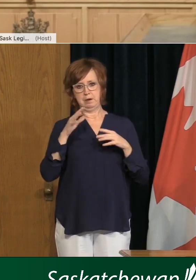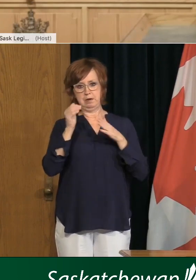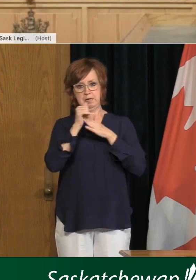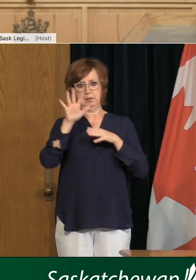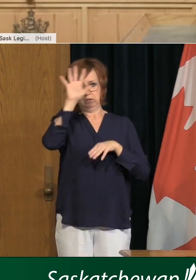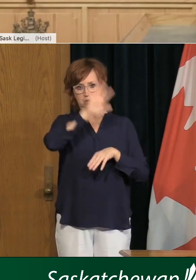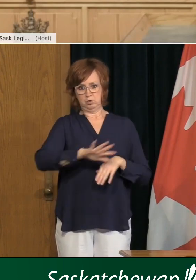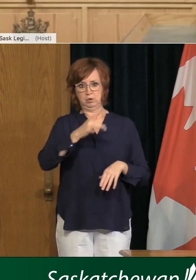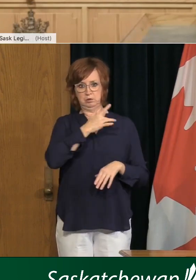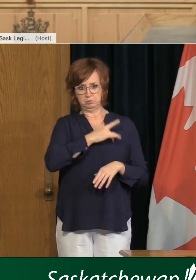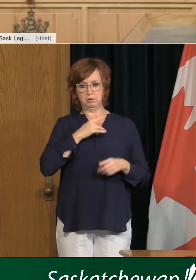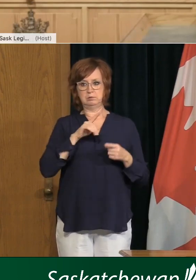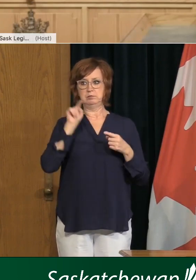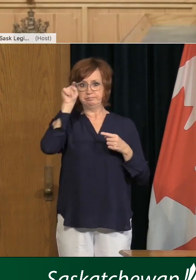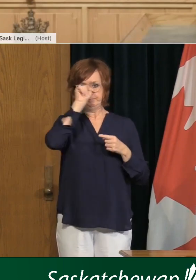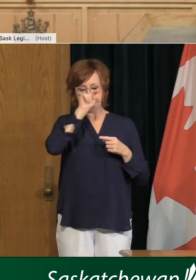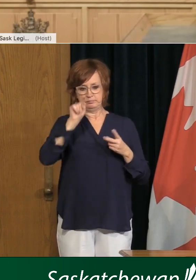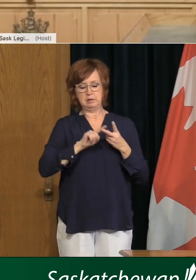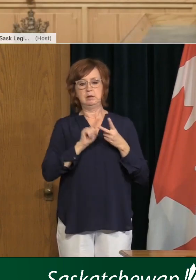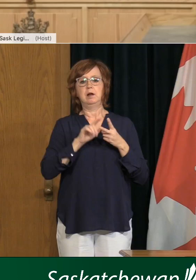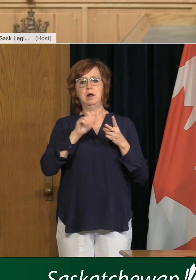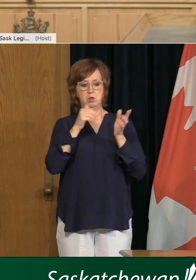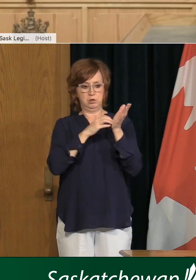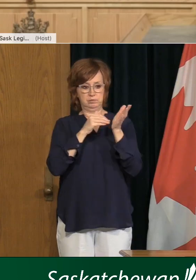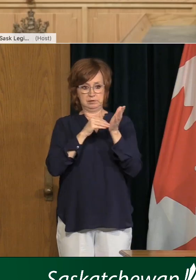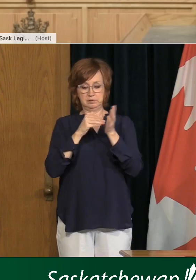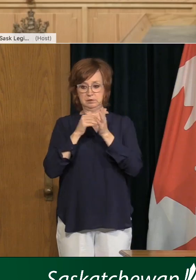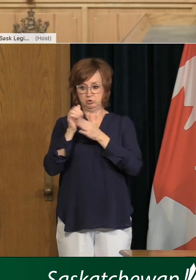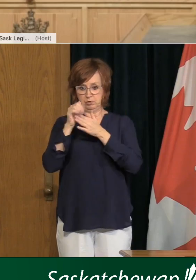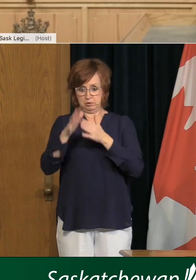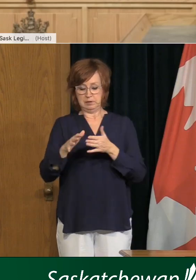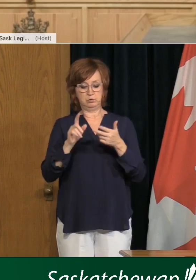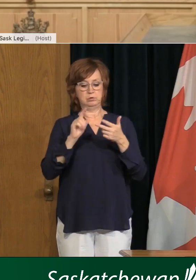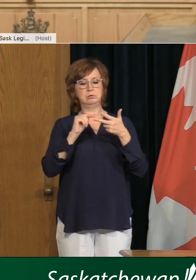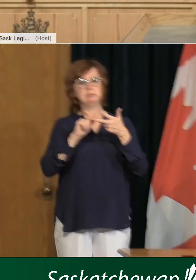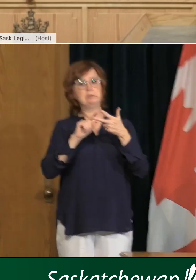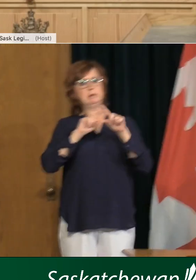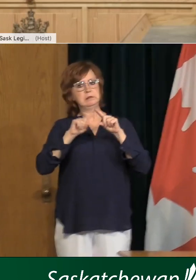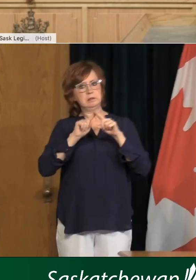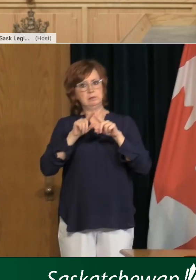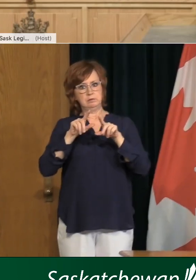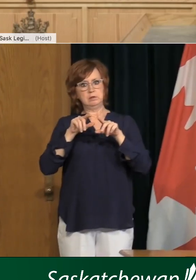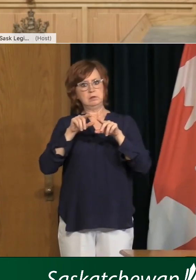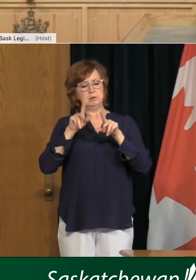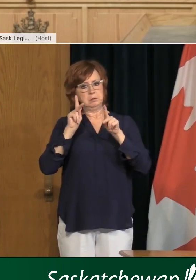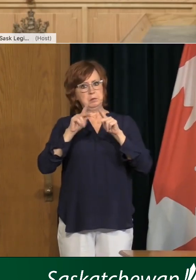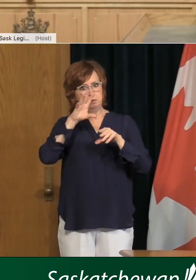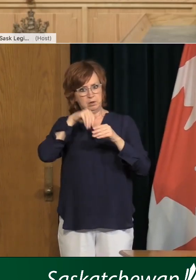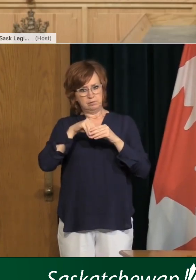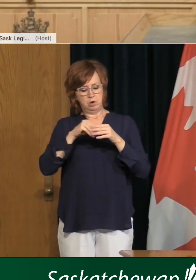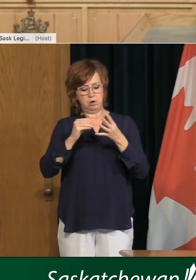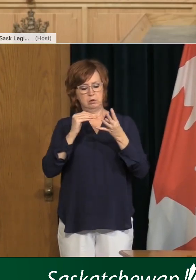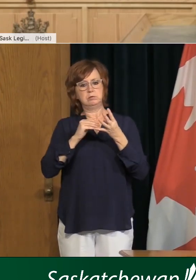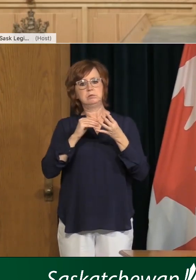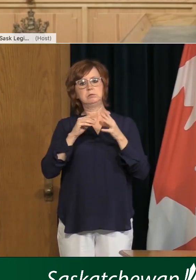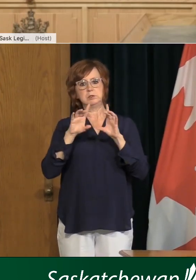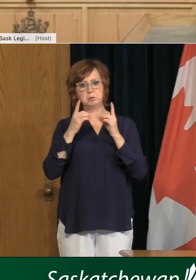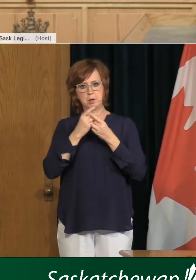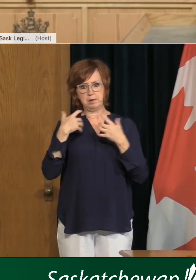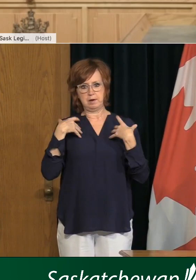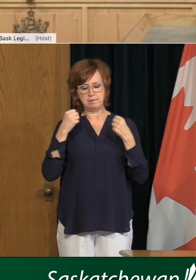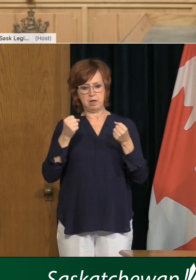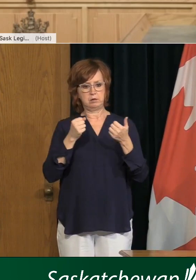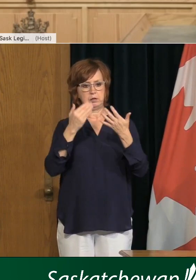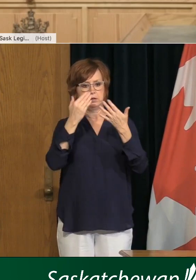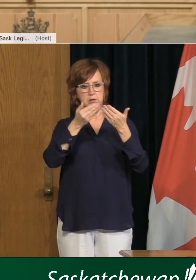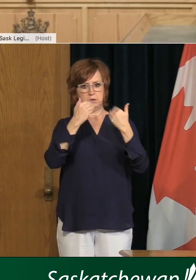physician co-leads and numerous other people in collaboration with the Ministry of Health. I would also like to acknowledge my co-sponsors in